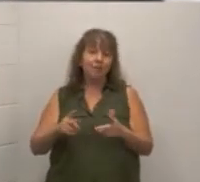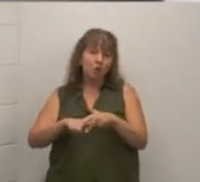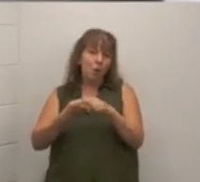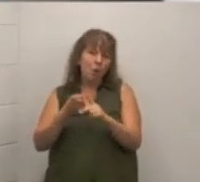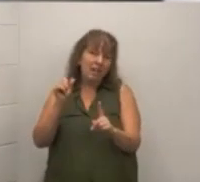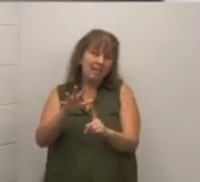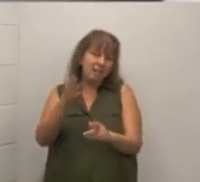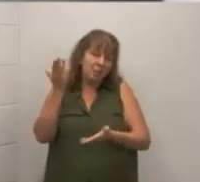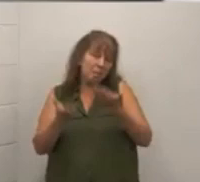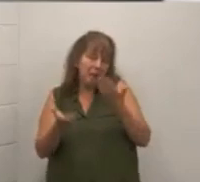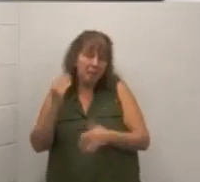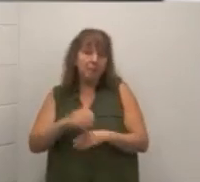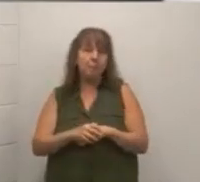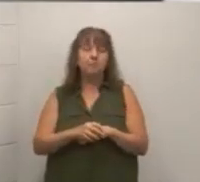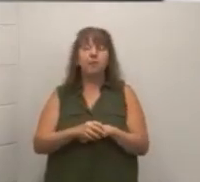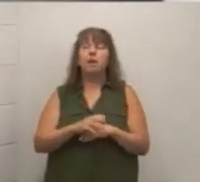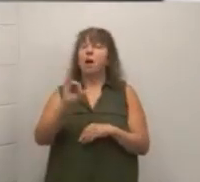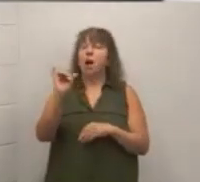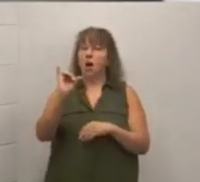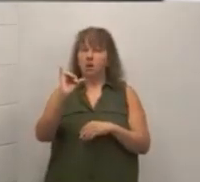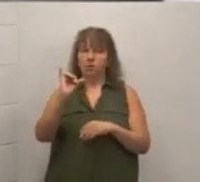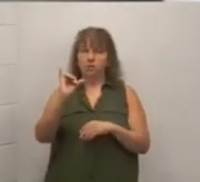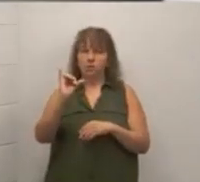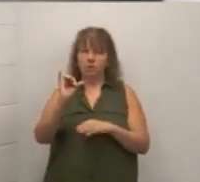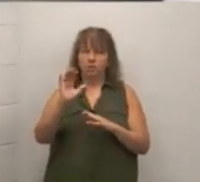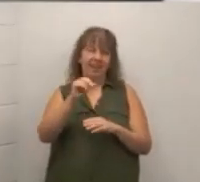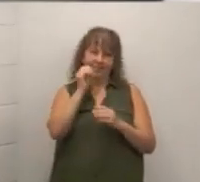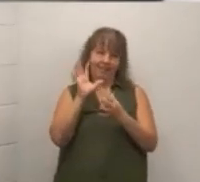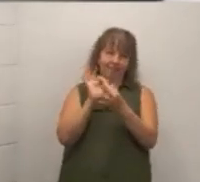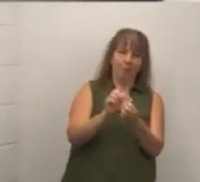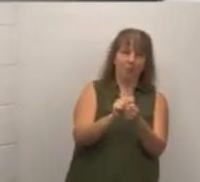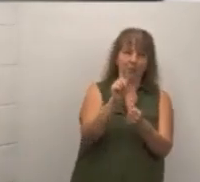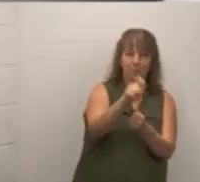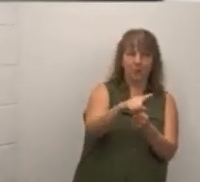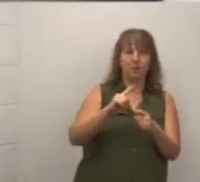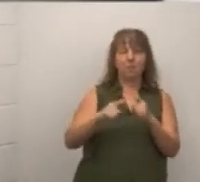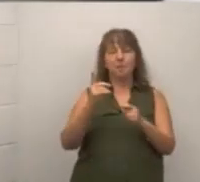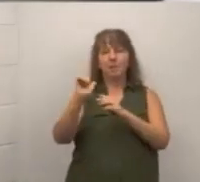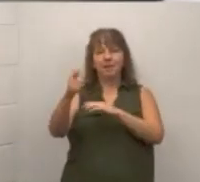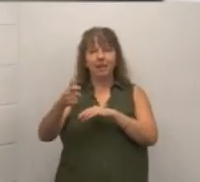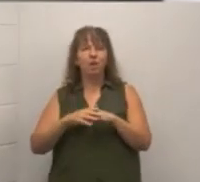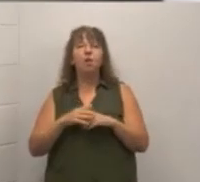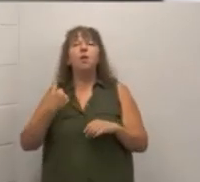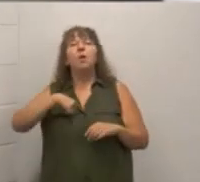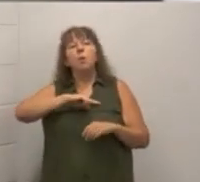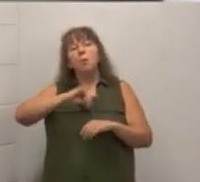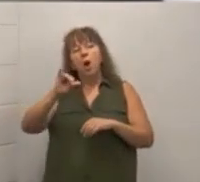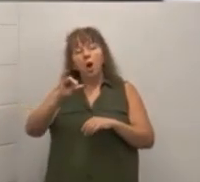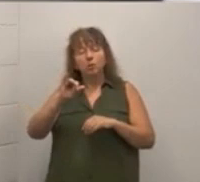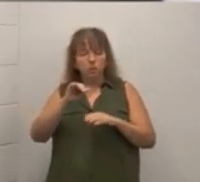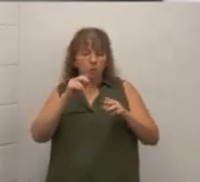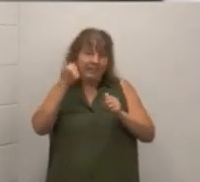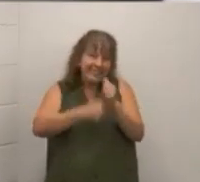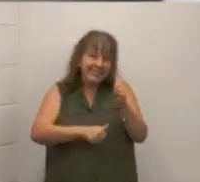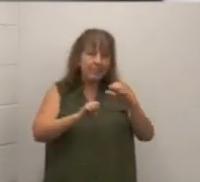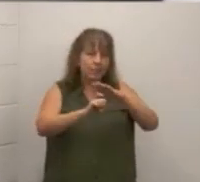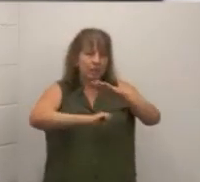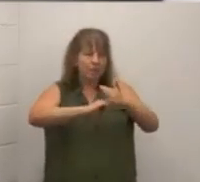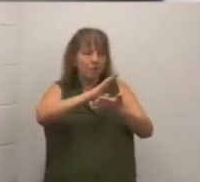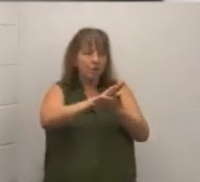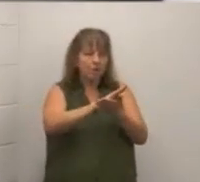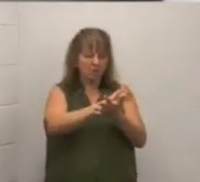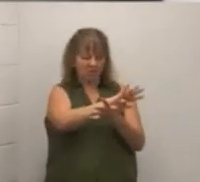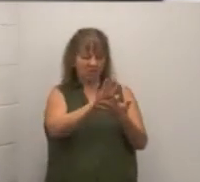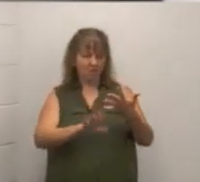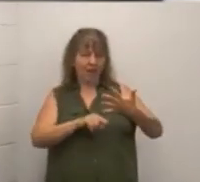well. In addition, and it's not specific in this question, I think it might come up later though, we are looking at each of our elementary buildings at,